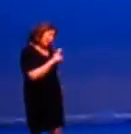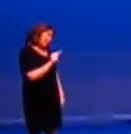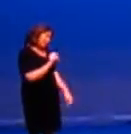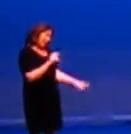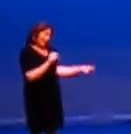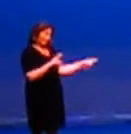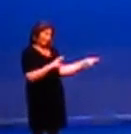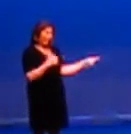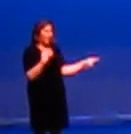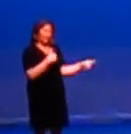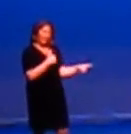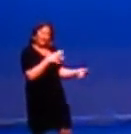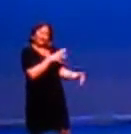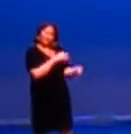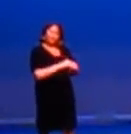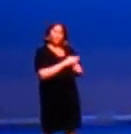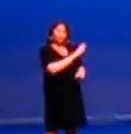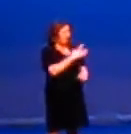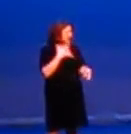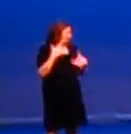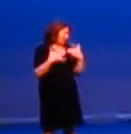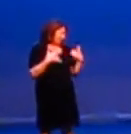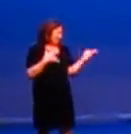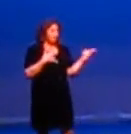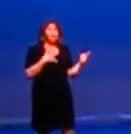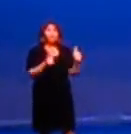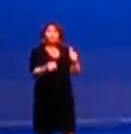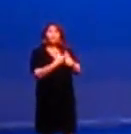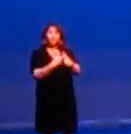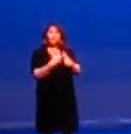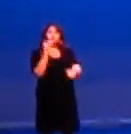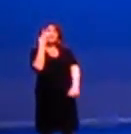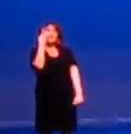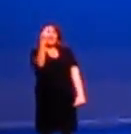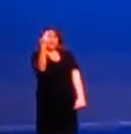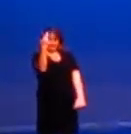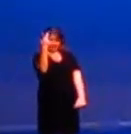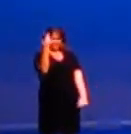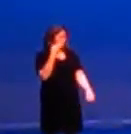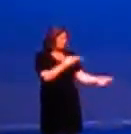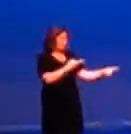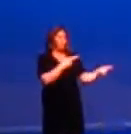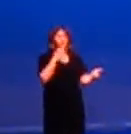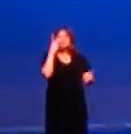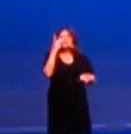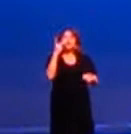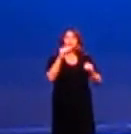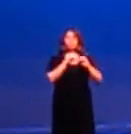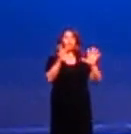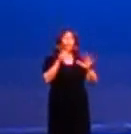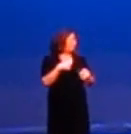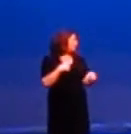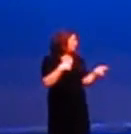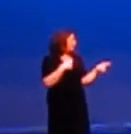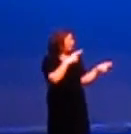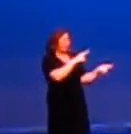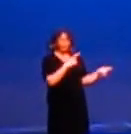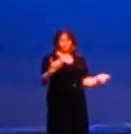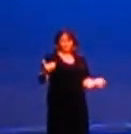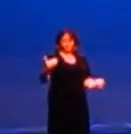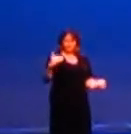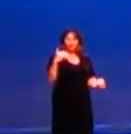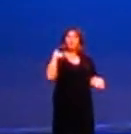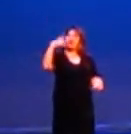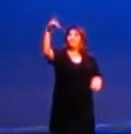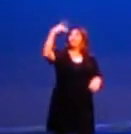going to fire up your senses. A person on the spectrum, sights are brighter, so we have sight. Tyler's going to reflect light in your